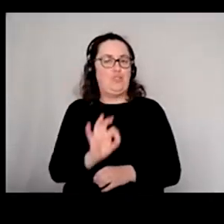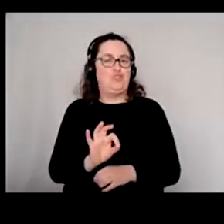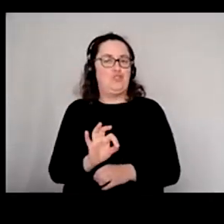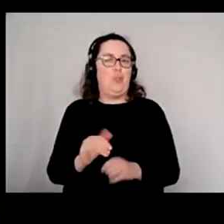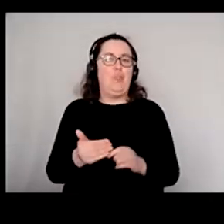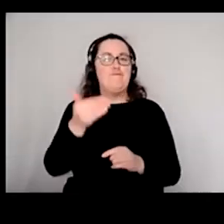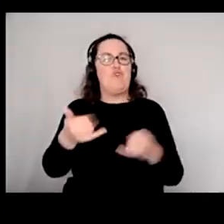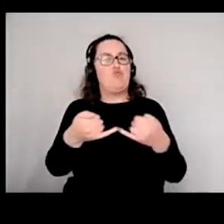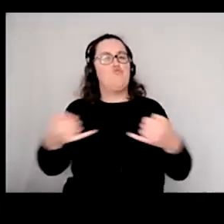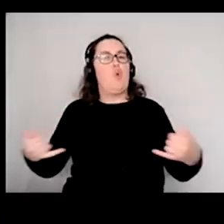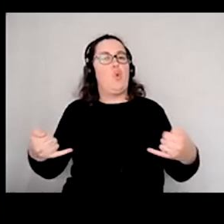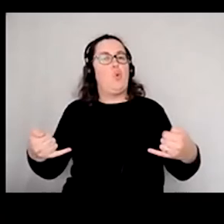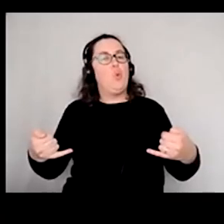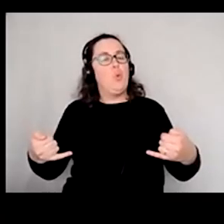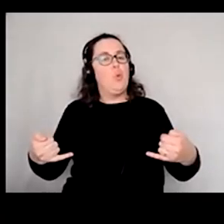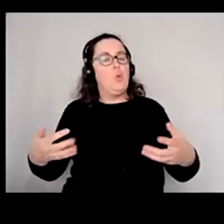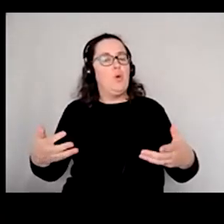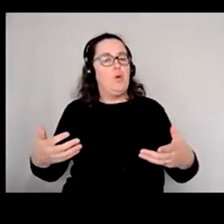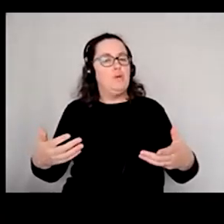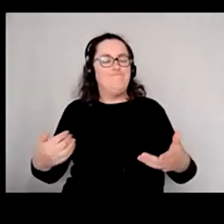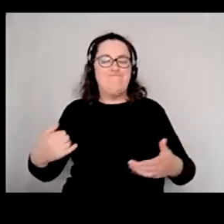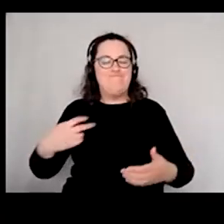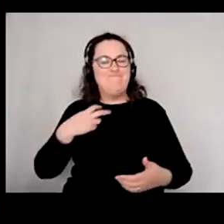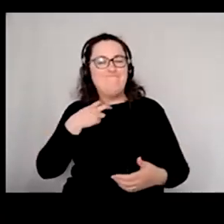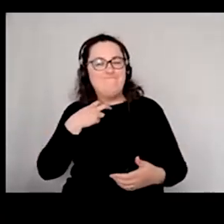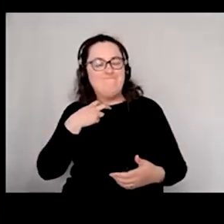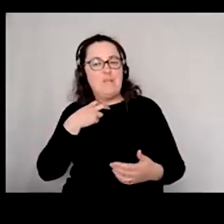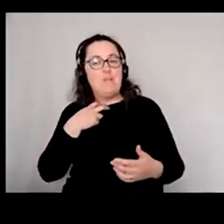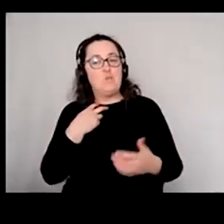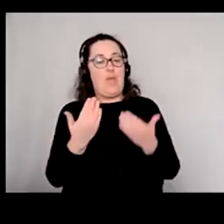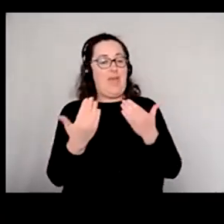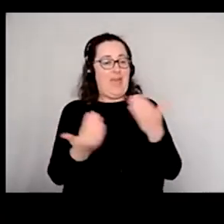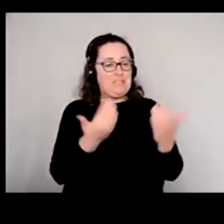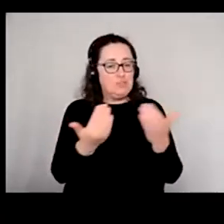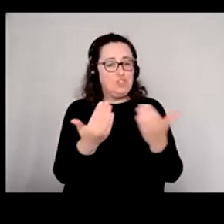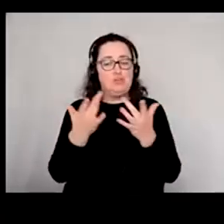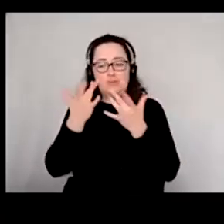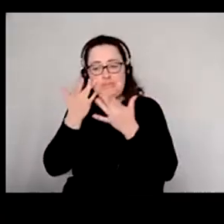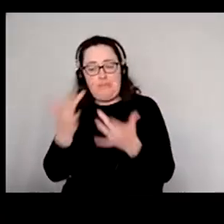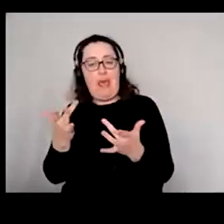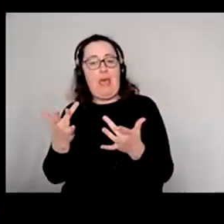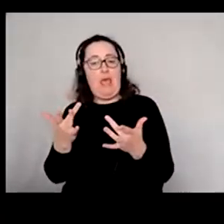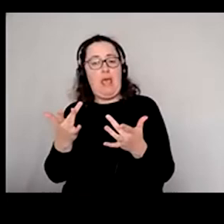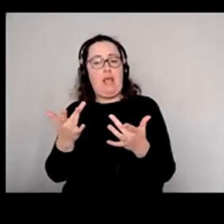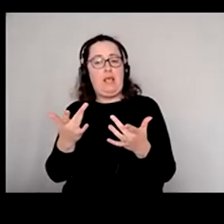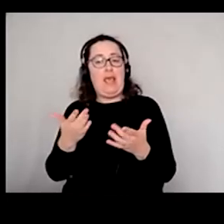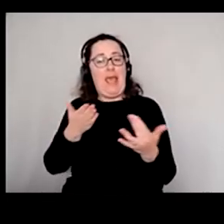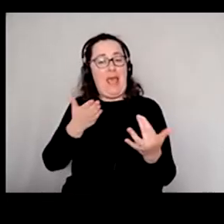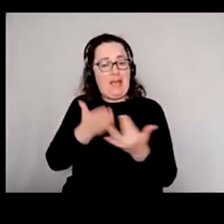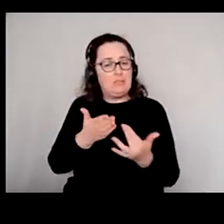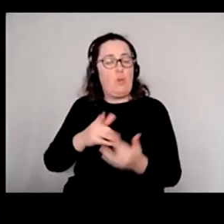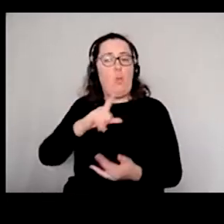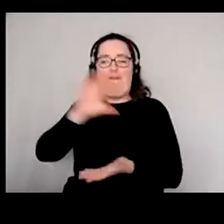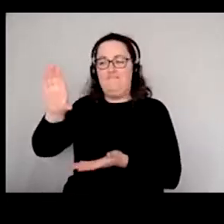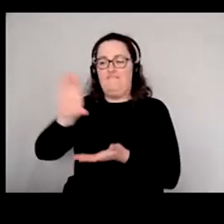says, unfortunately, making our exhibitions and displays more accessible and inclusive isn't possible because of funding budget